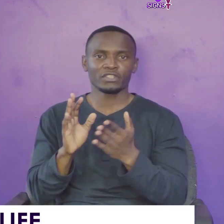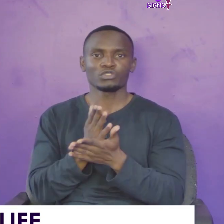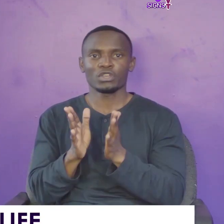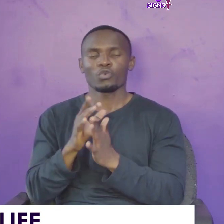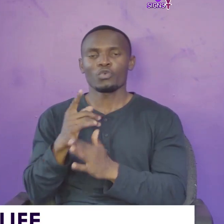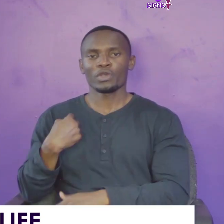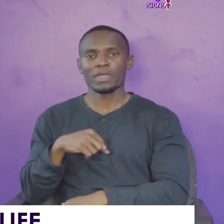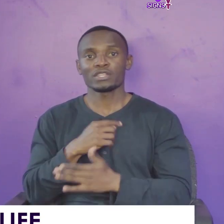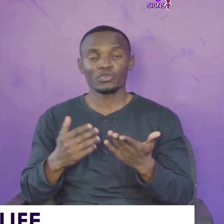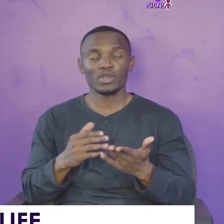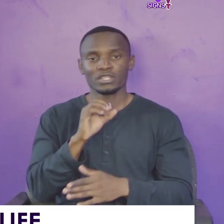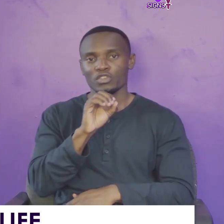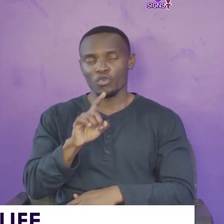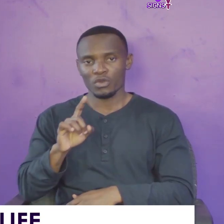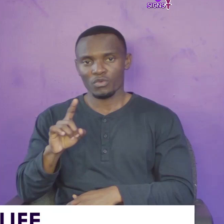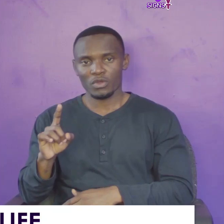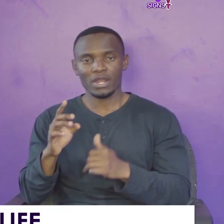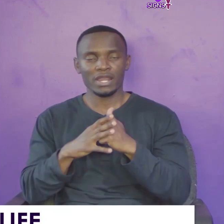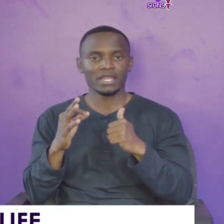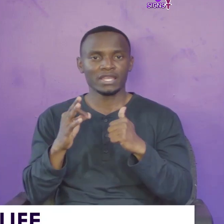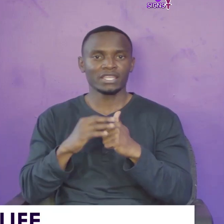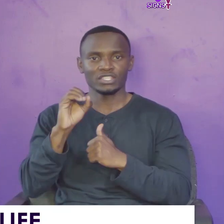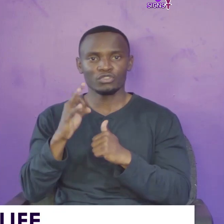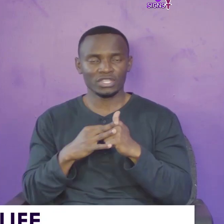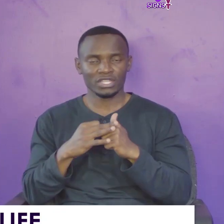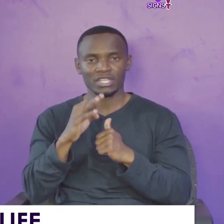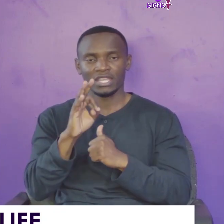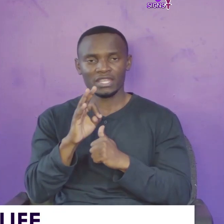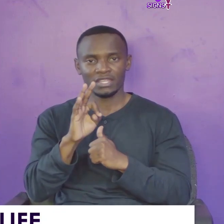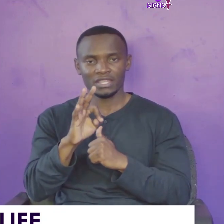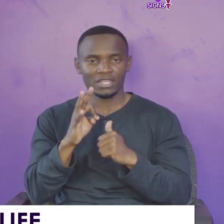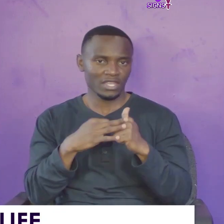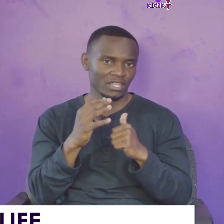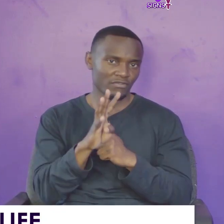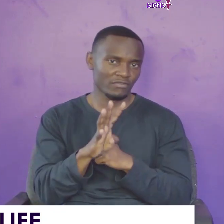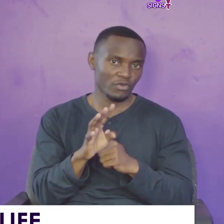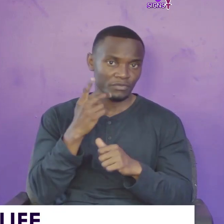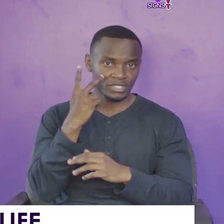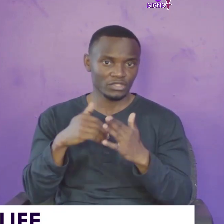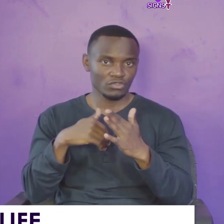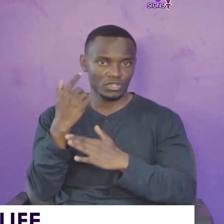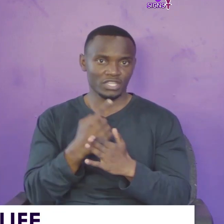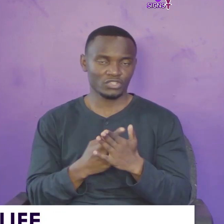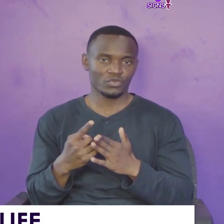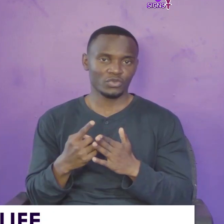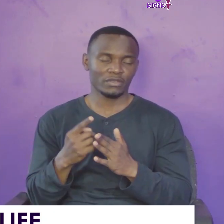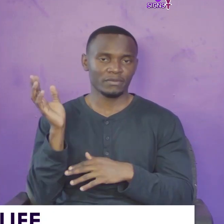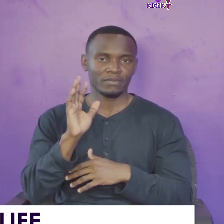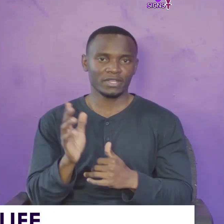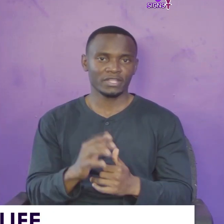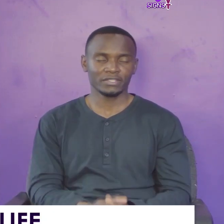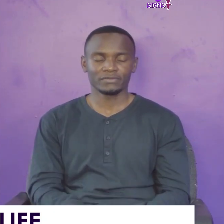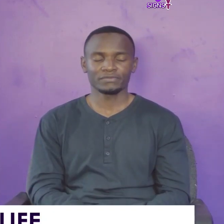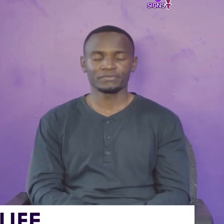on 0111980384. See you next week on the Treasures of Life show. Bye.